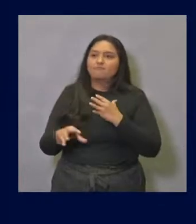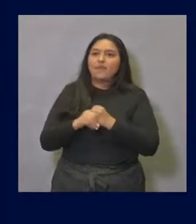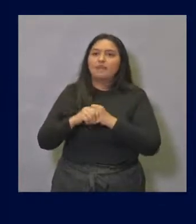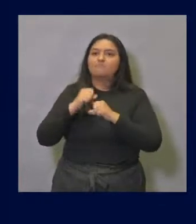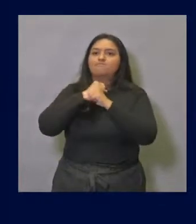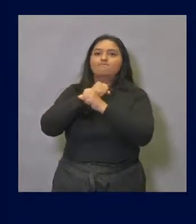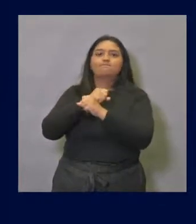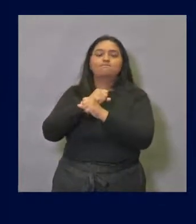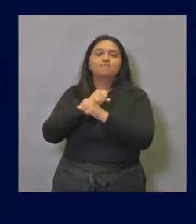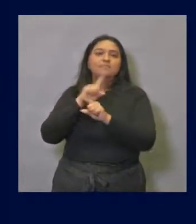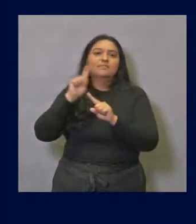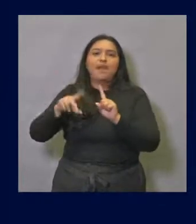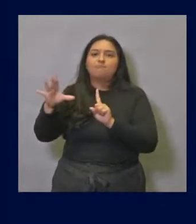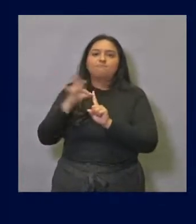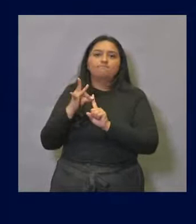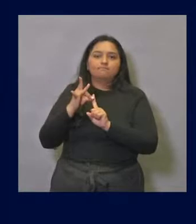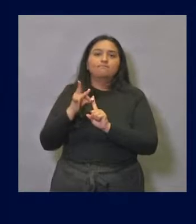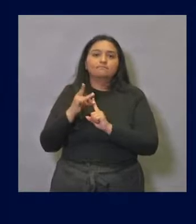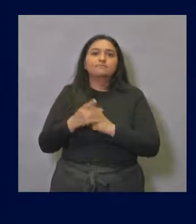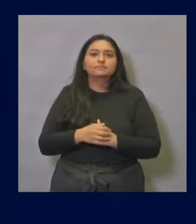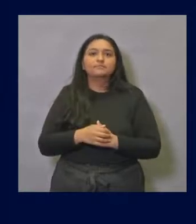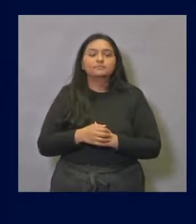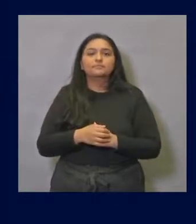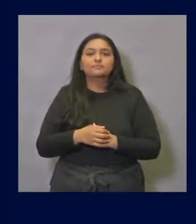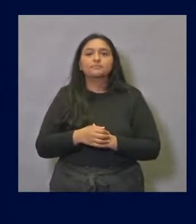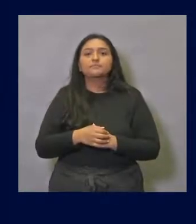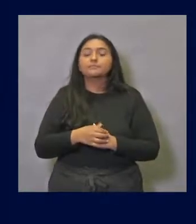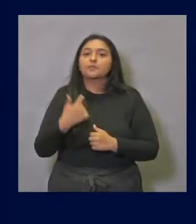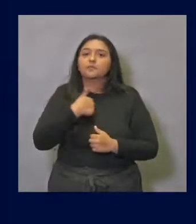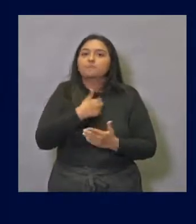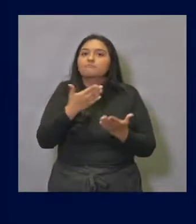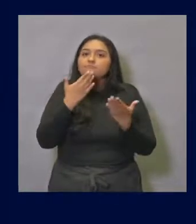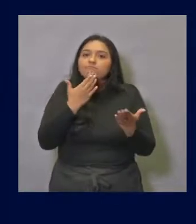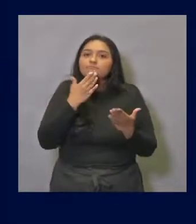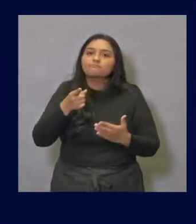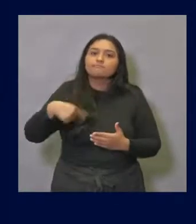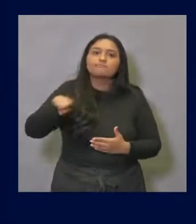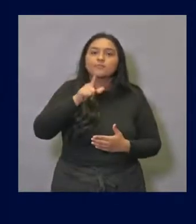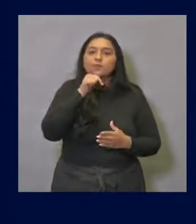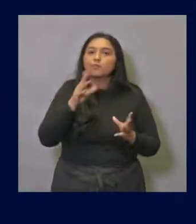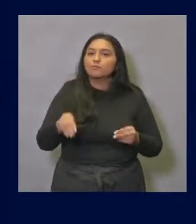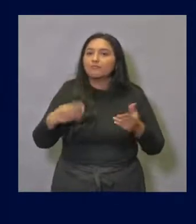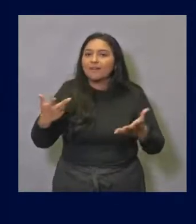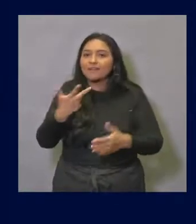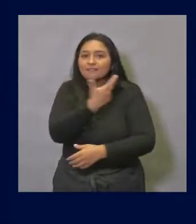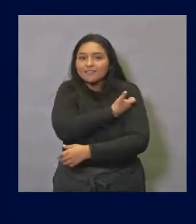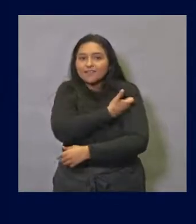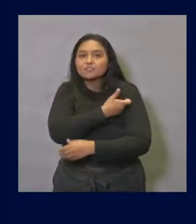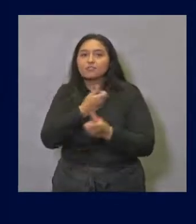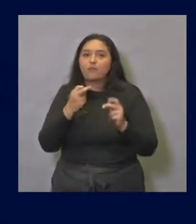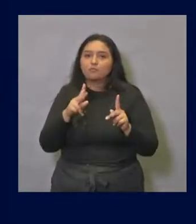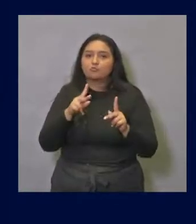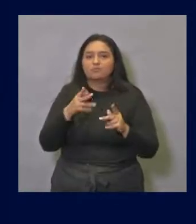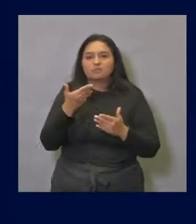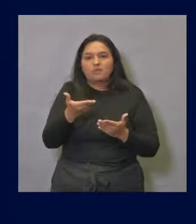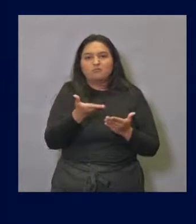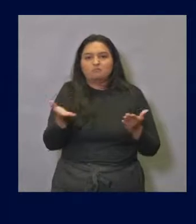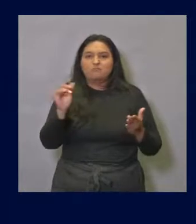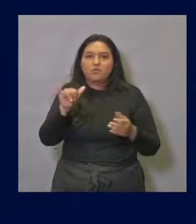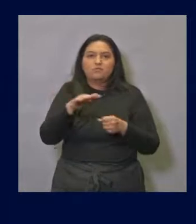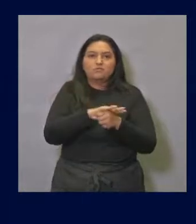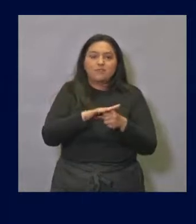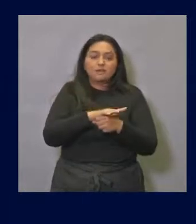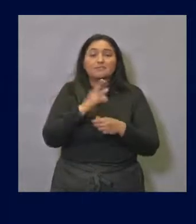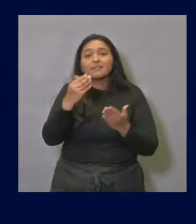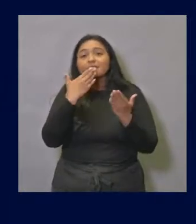transmission. We're grateful to everyone providing vaccination opportunities at these sites, and thank all of the workers and residents for